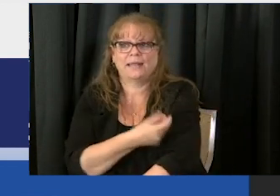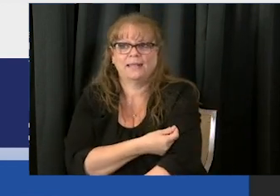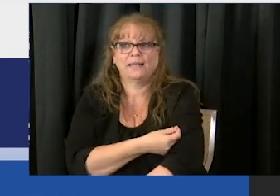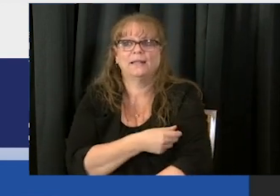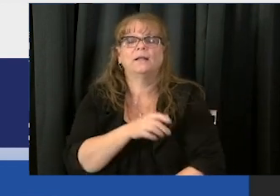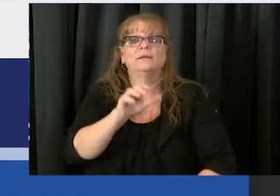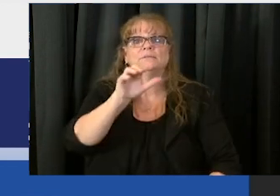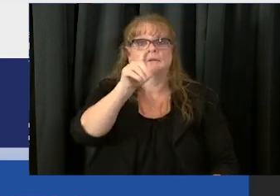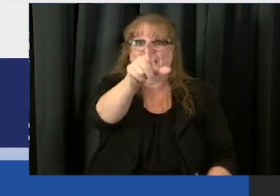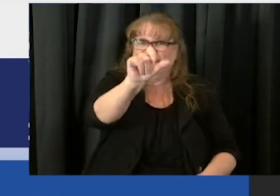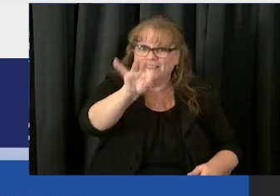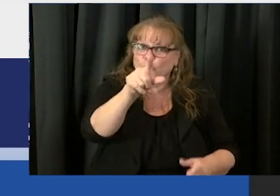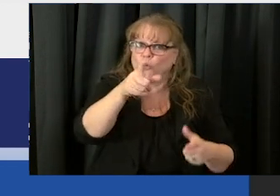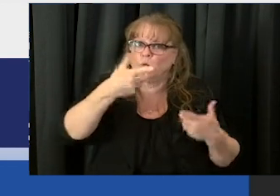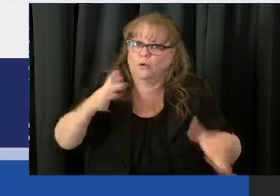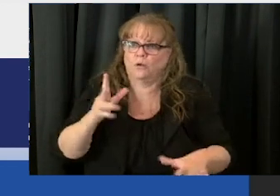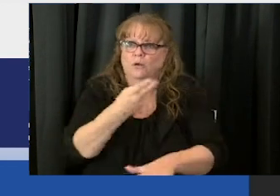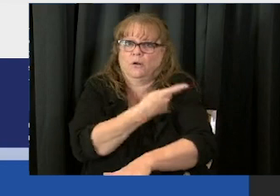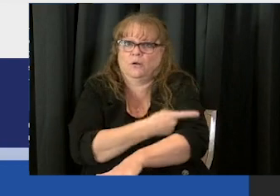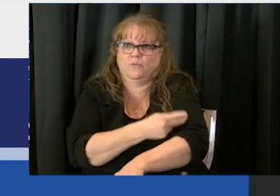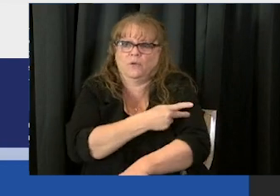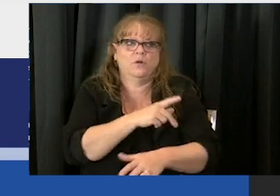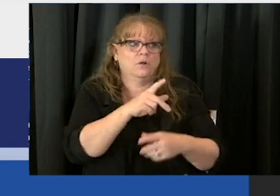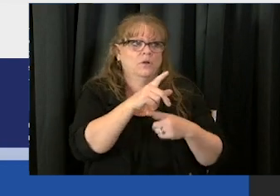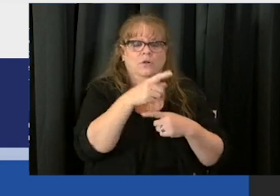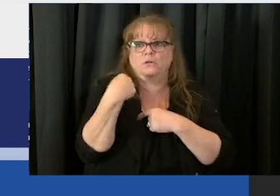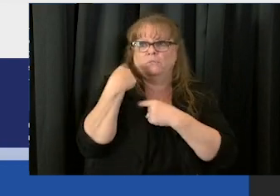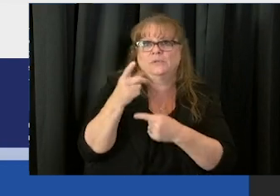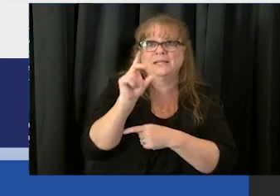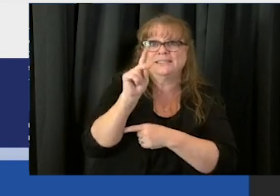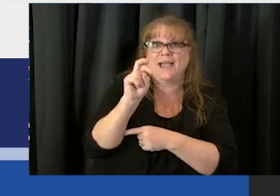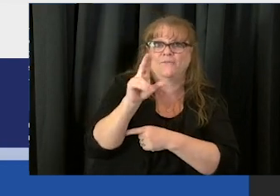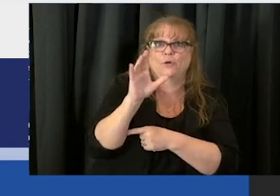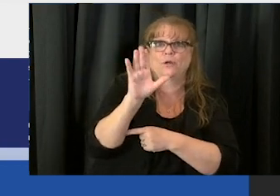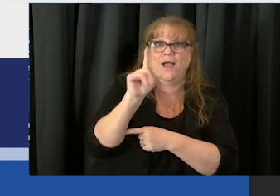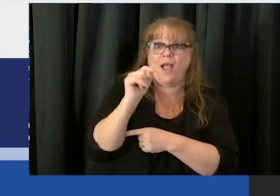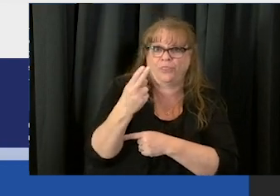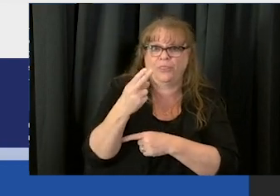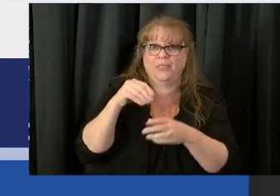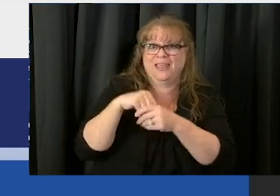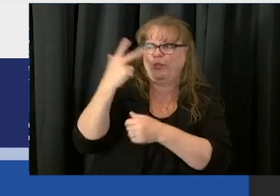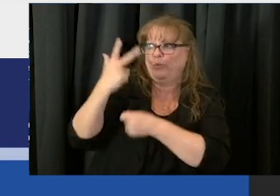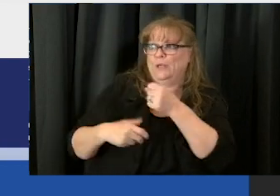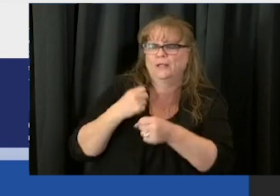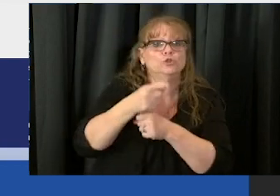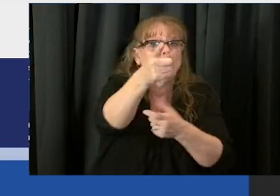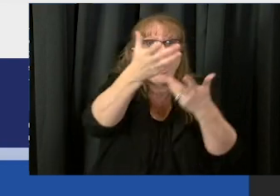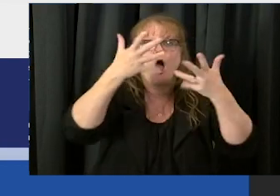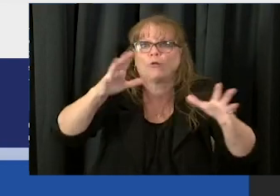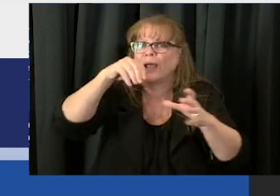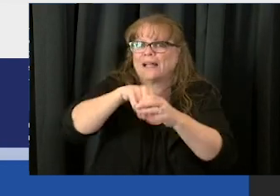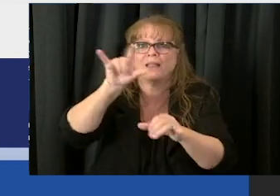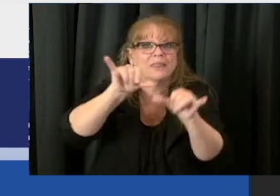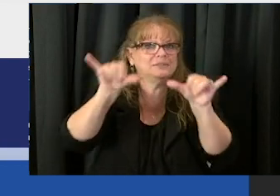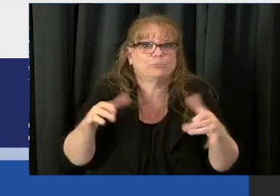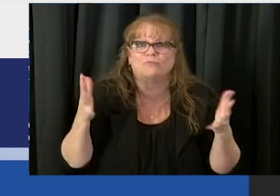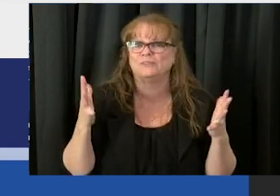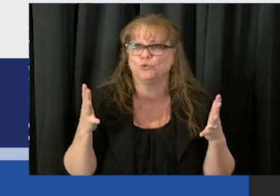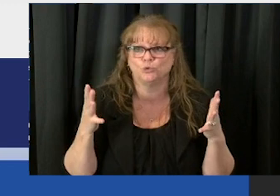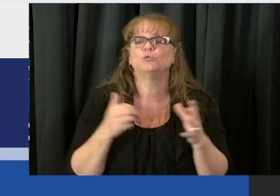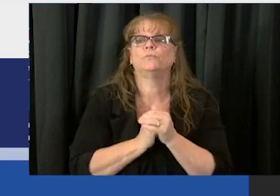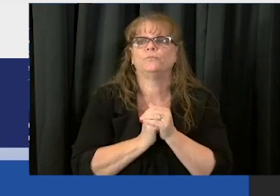denverhealth.org/coronavirus. Centura patients will get an invitation through their online portal, My Centura Health. That's their patient portal.